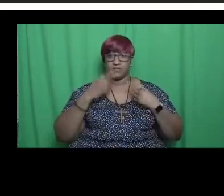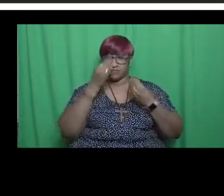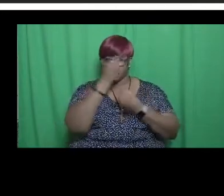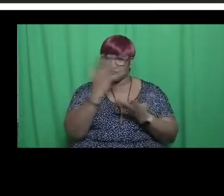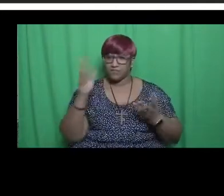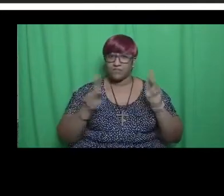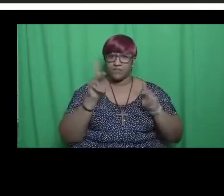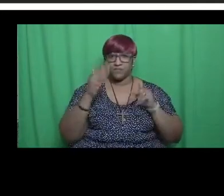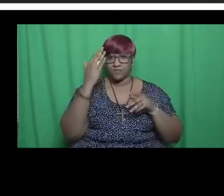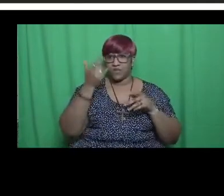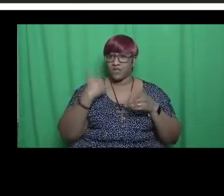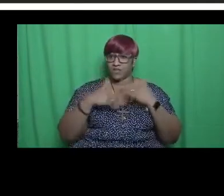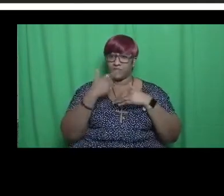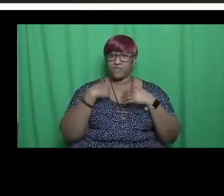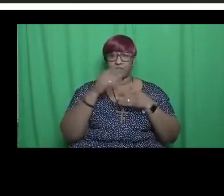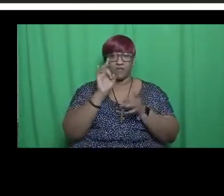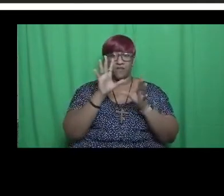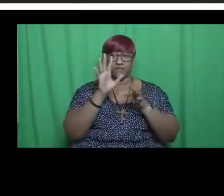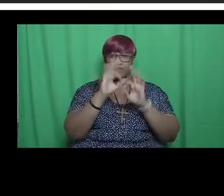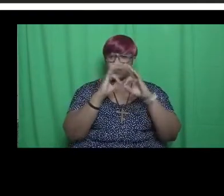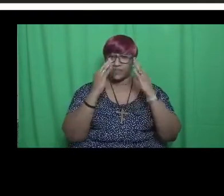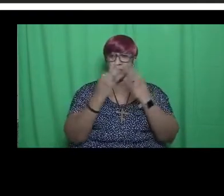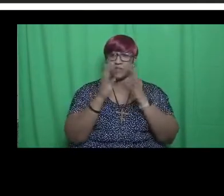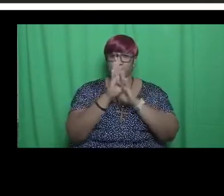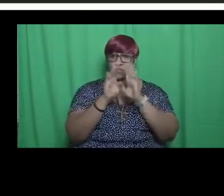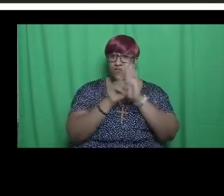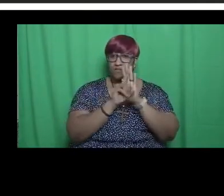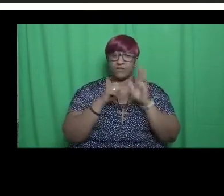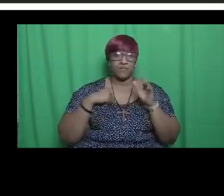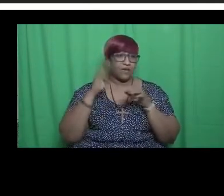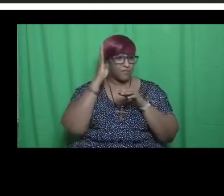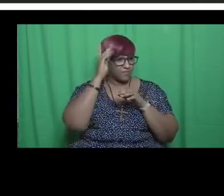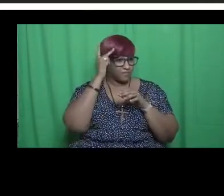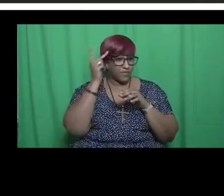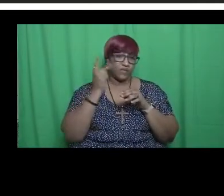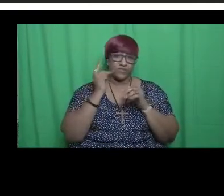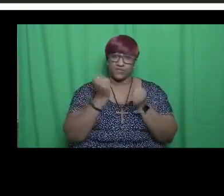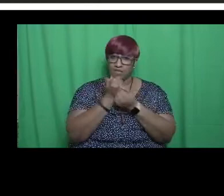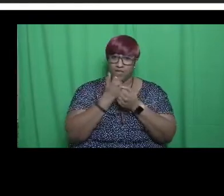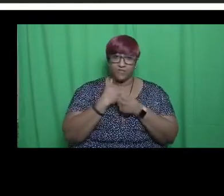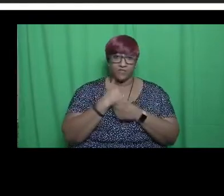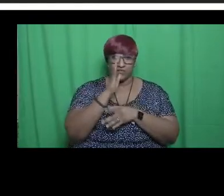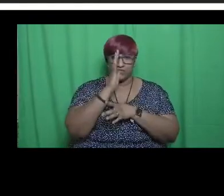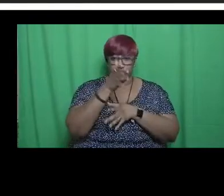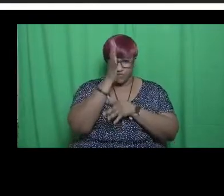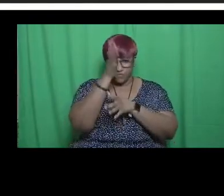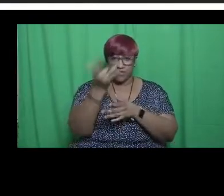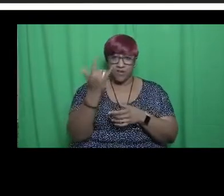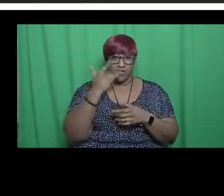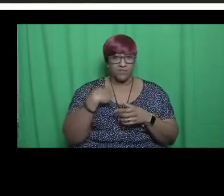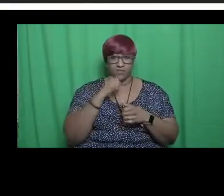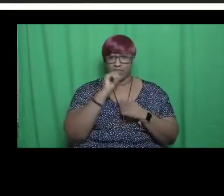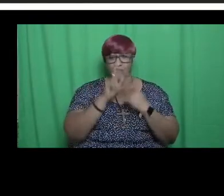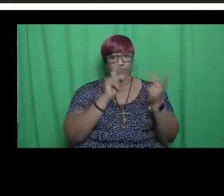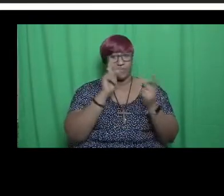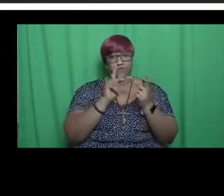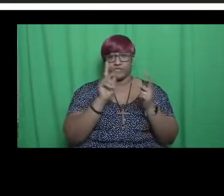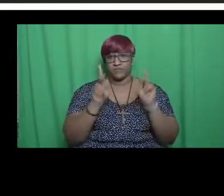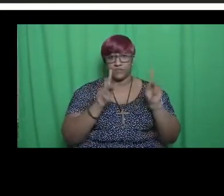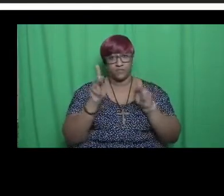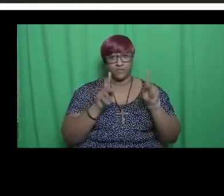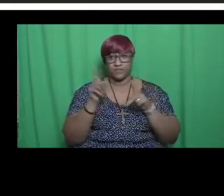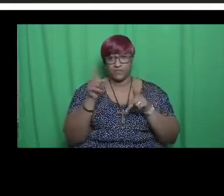come from a jacked up, dysfunctional family. My parents may have loved me, my grandparents may have loved me, but they weren't perfect people.